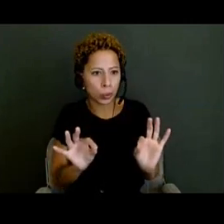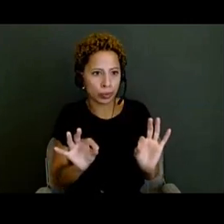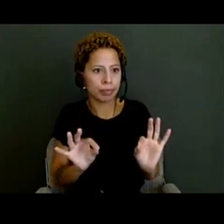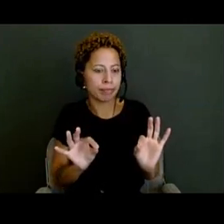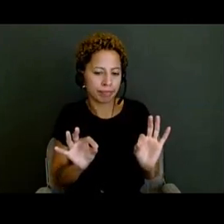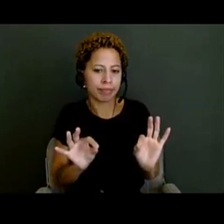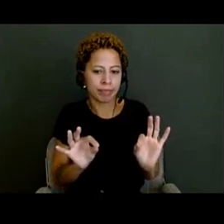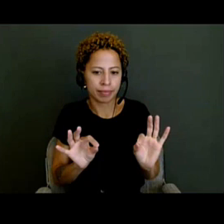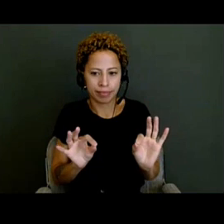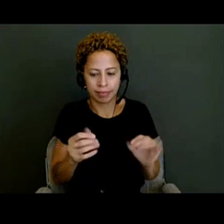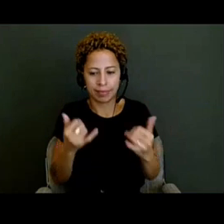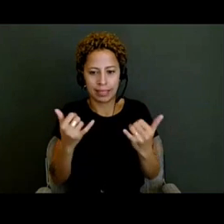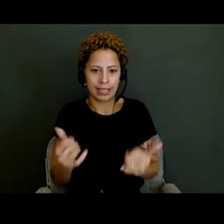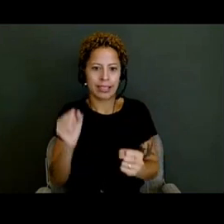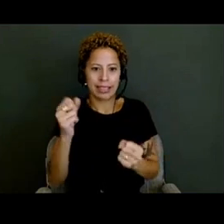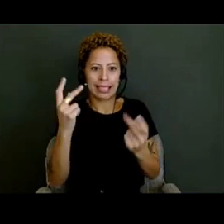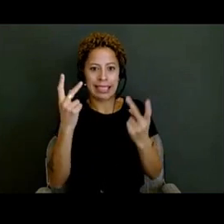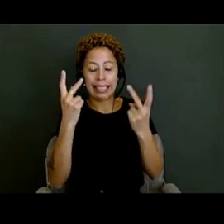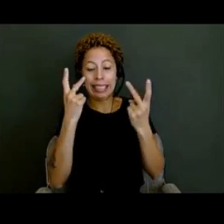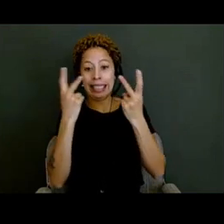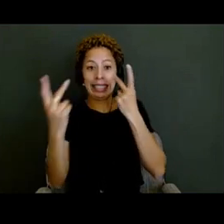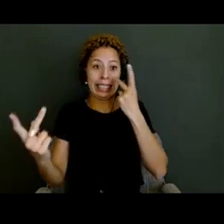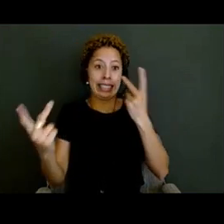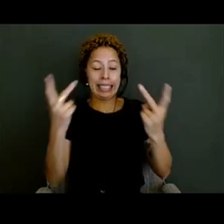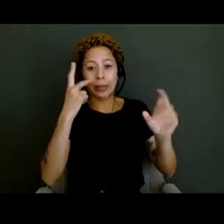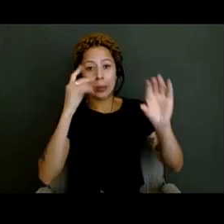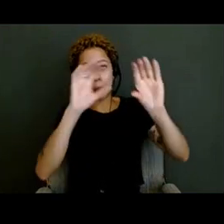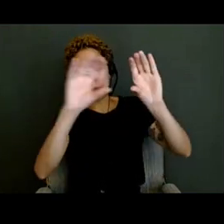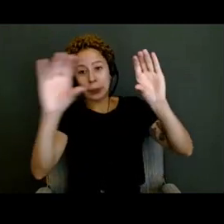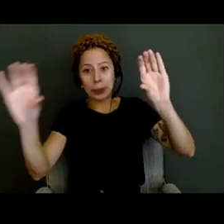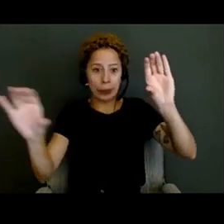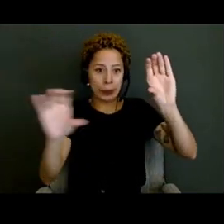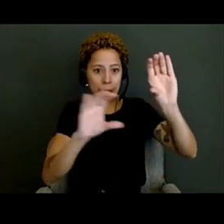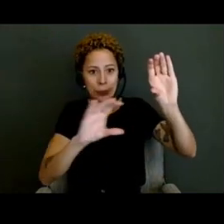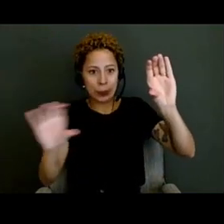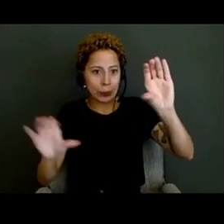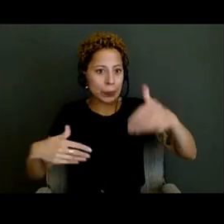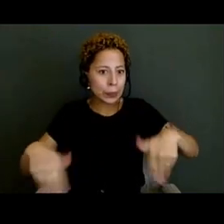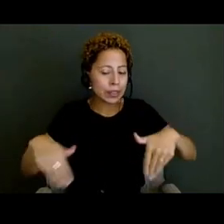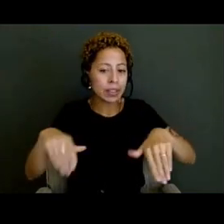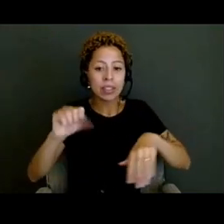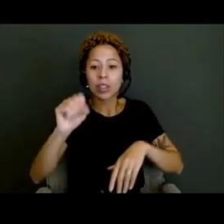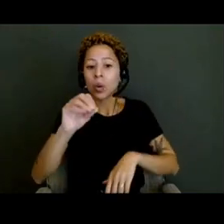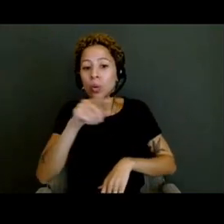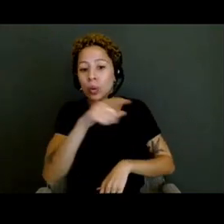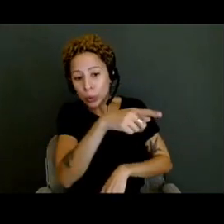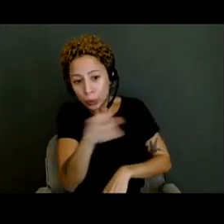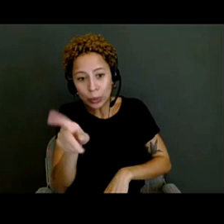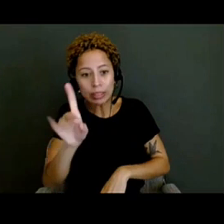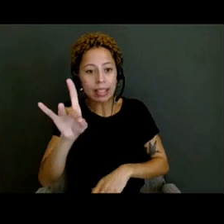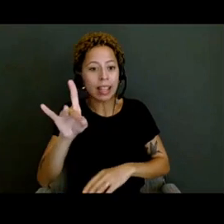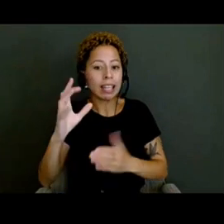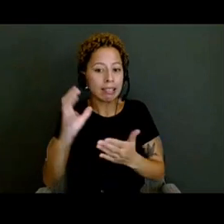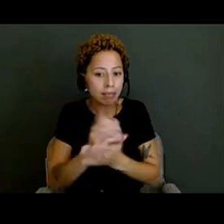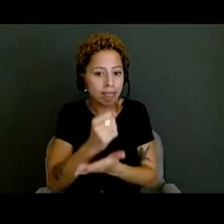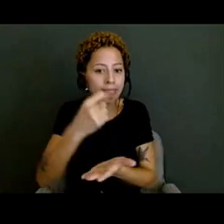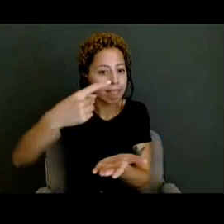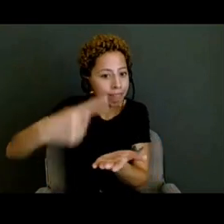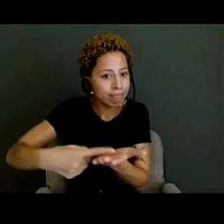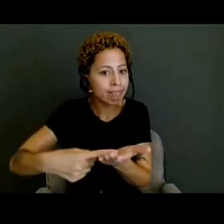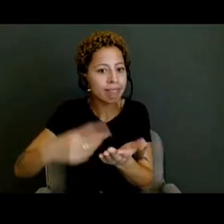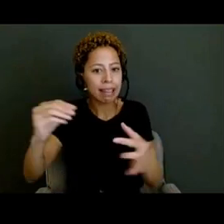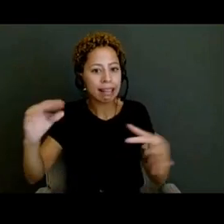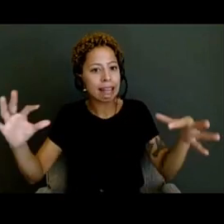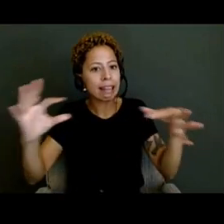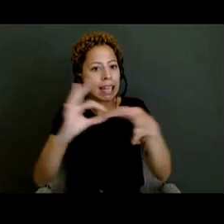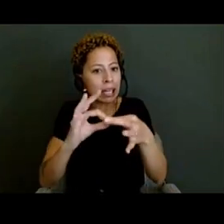Perfect. I can see our gallery filling up with pictures and videos. So you had a chance to really chat and connect with each other. I'm so glad to see those videos